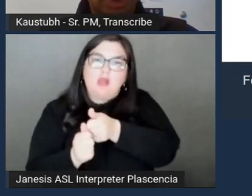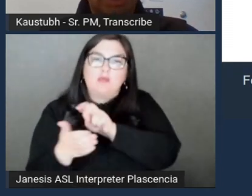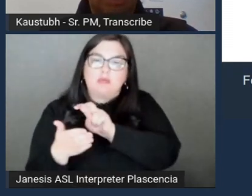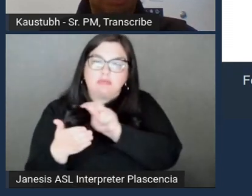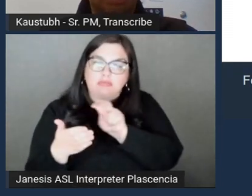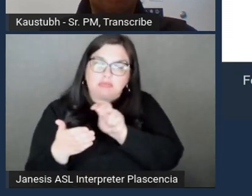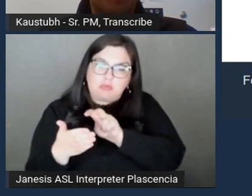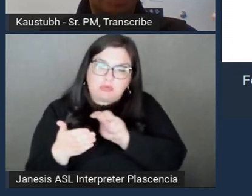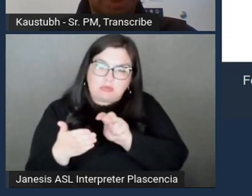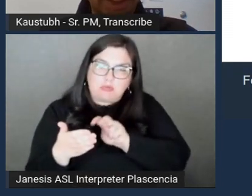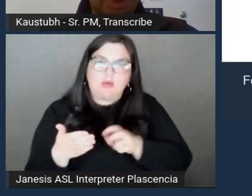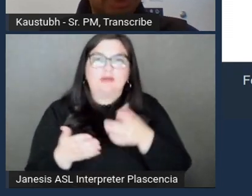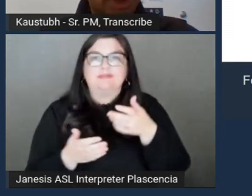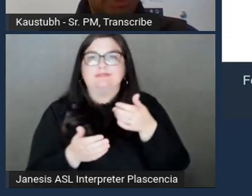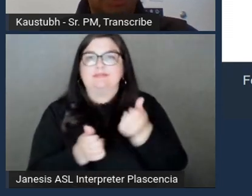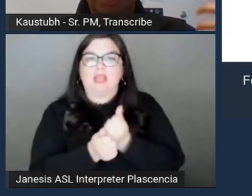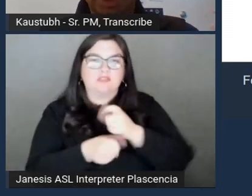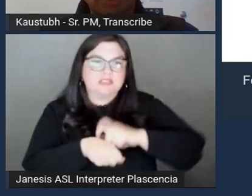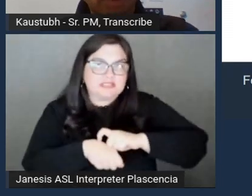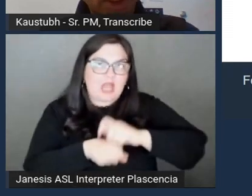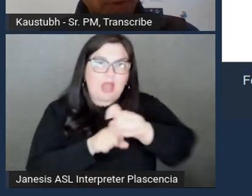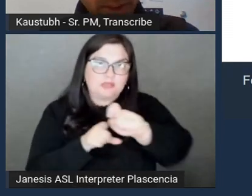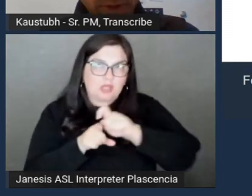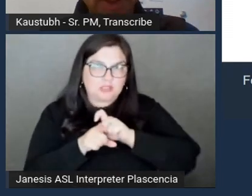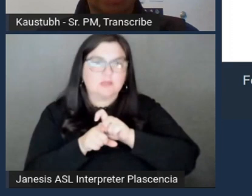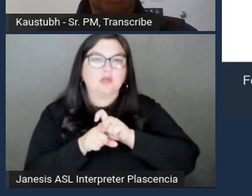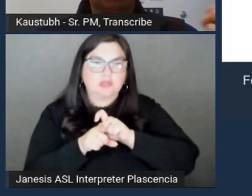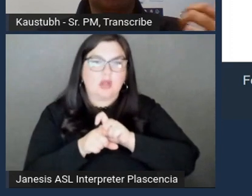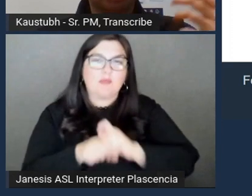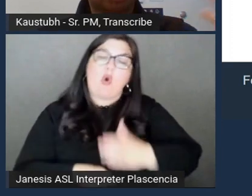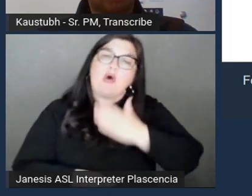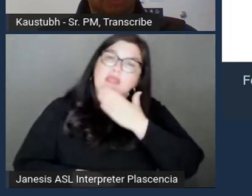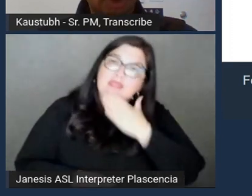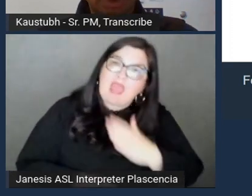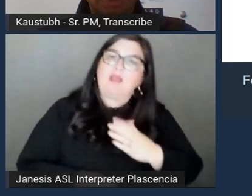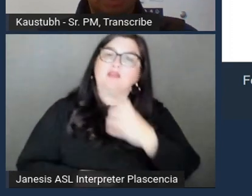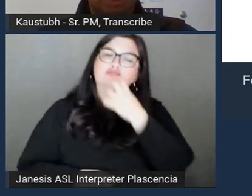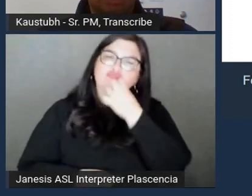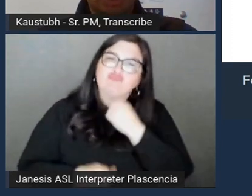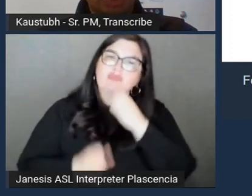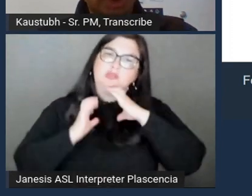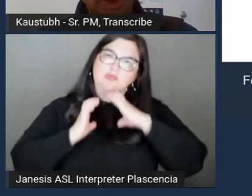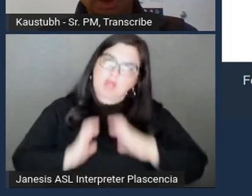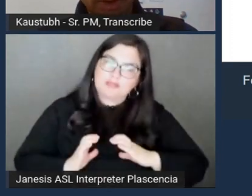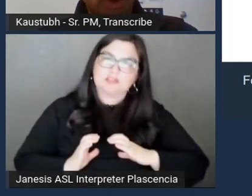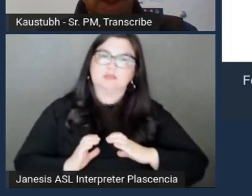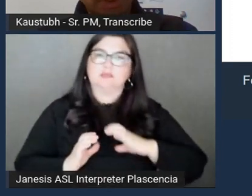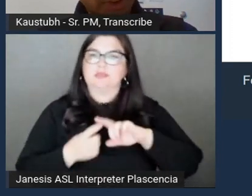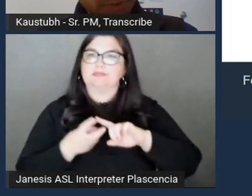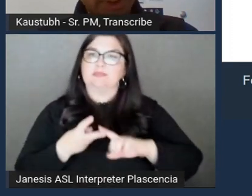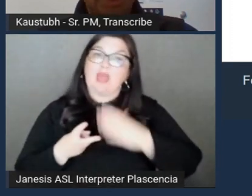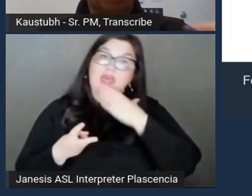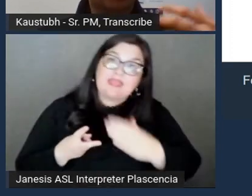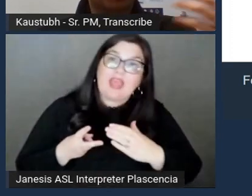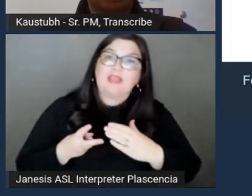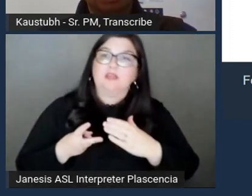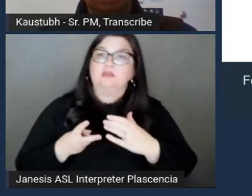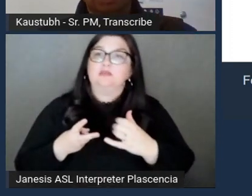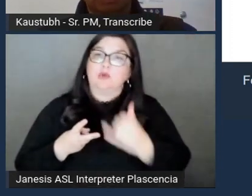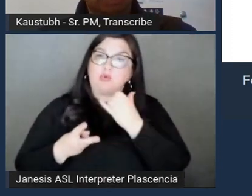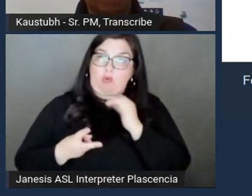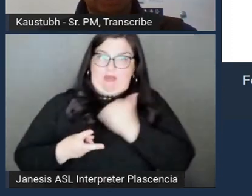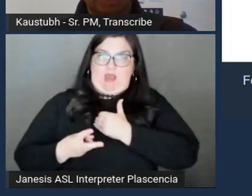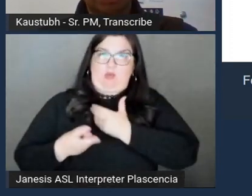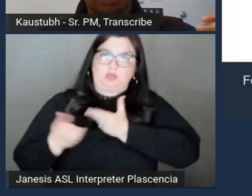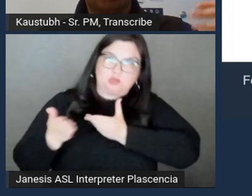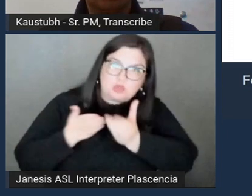calls in, an agent says, thank you for being a valued customer, or thank you for, choosing, our service, things like that. Or